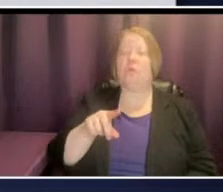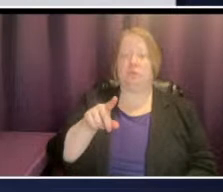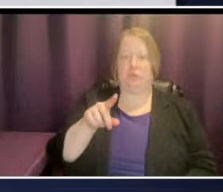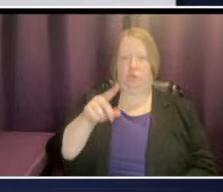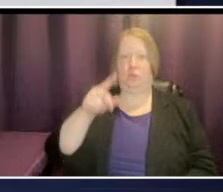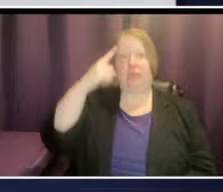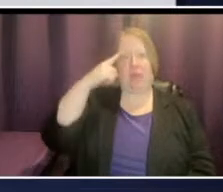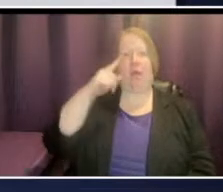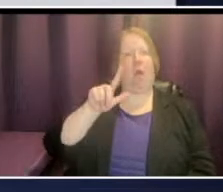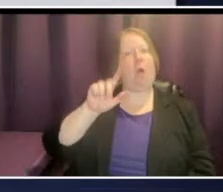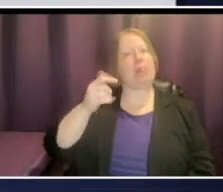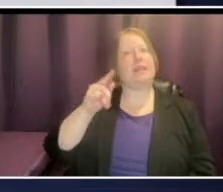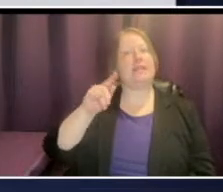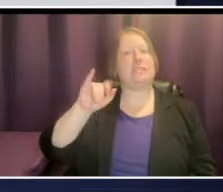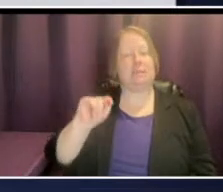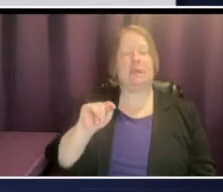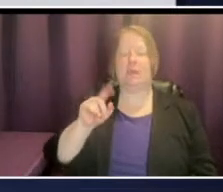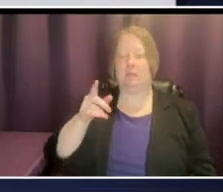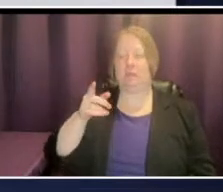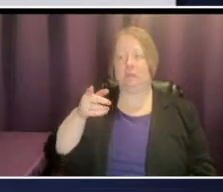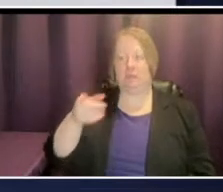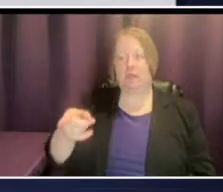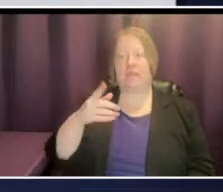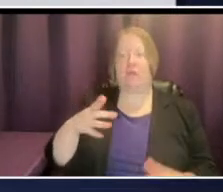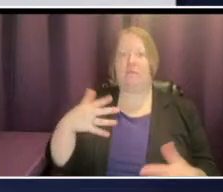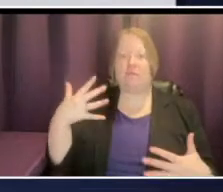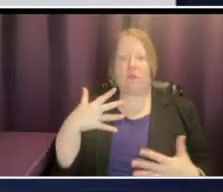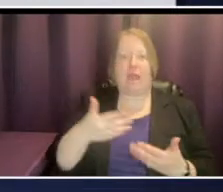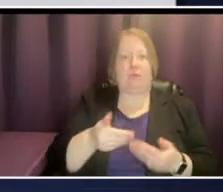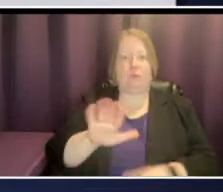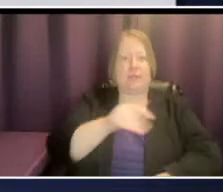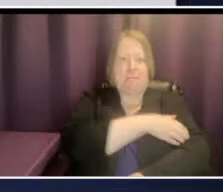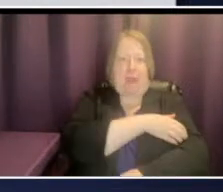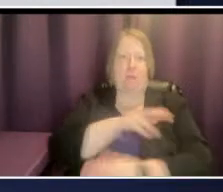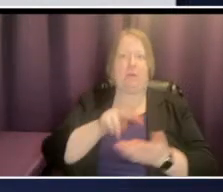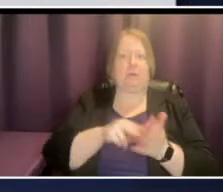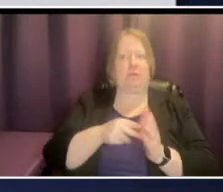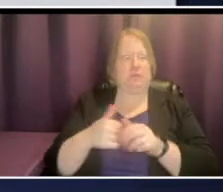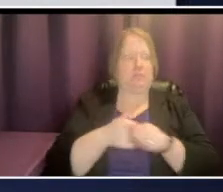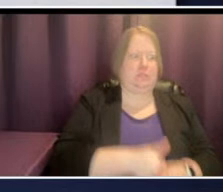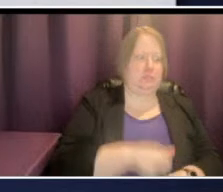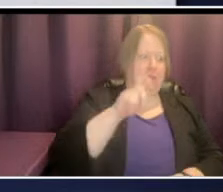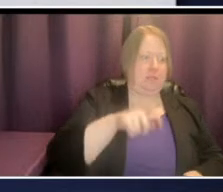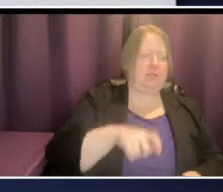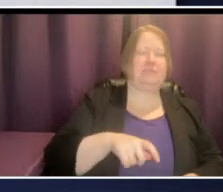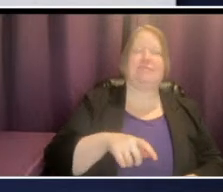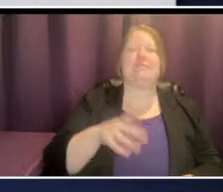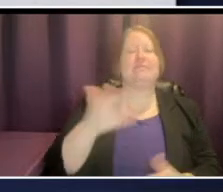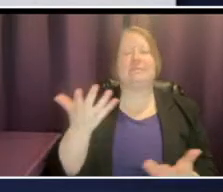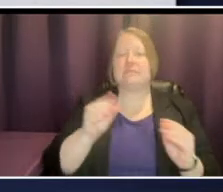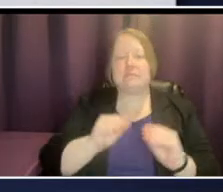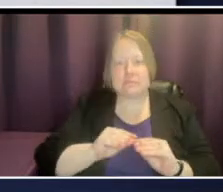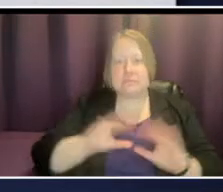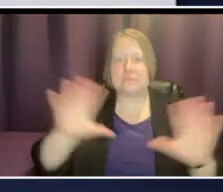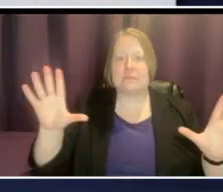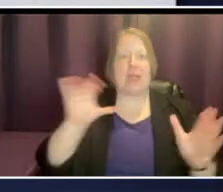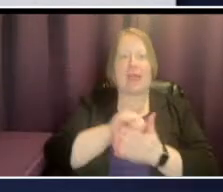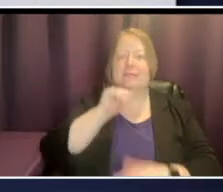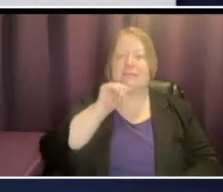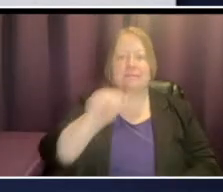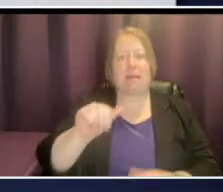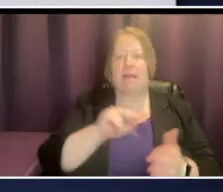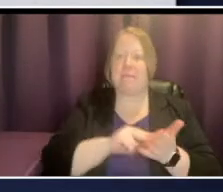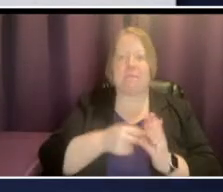won't say so. It has to be crystal clear that it is not patriotism, it is not standing up